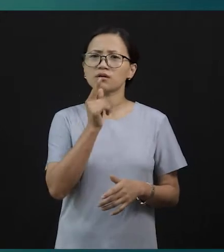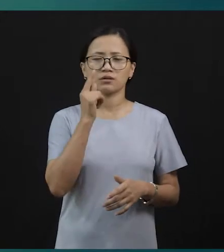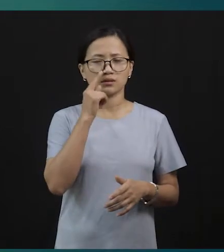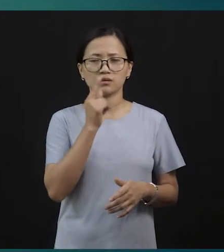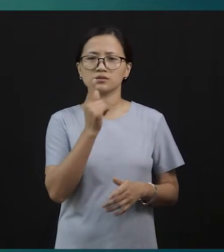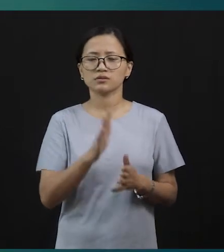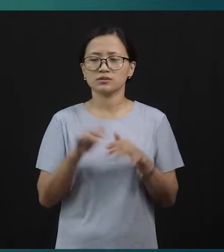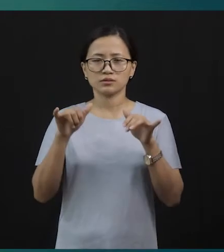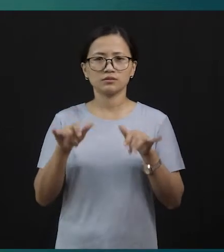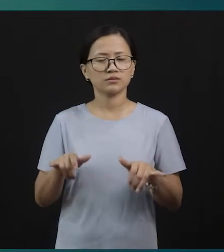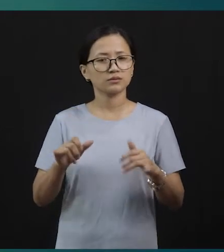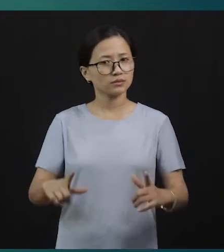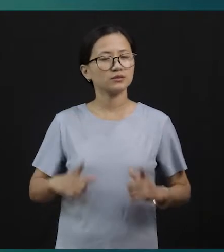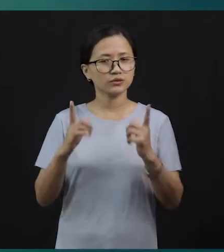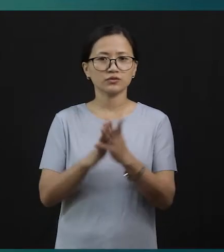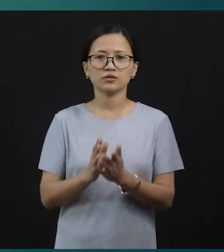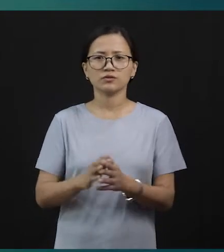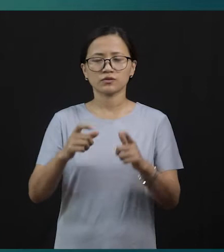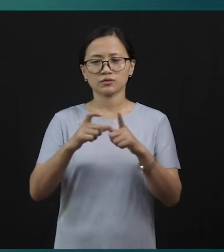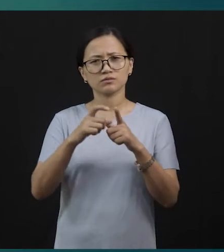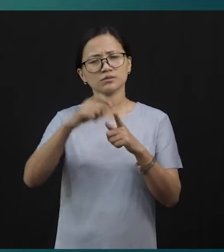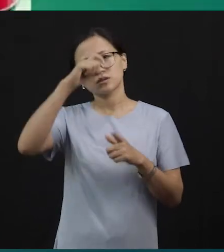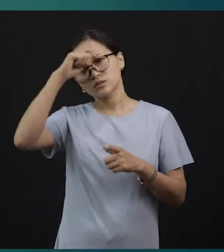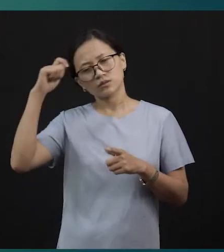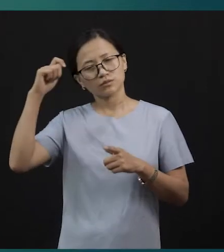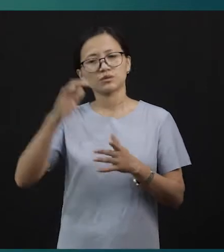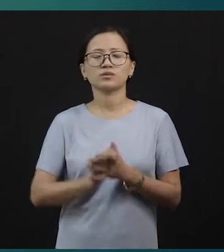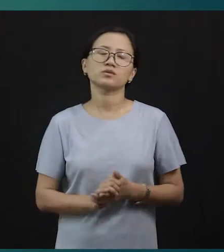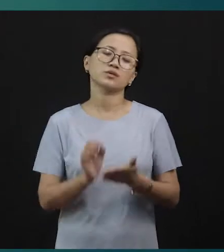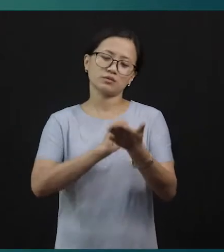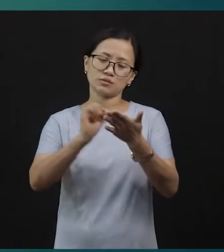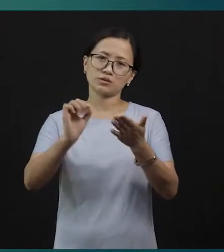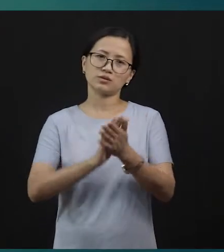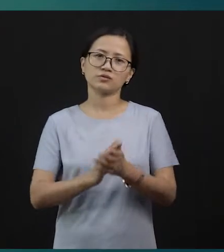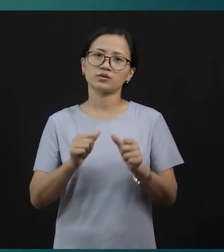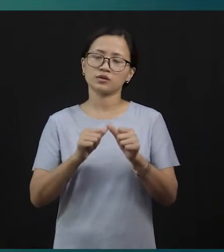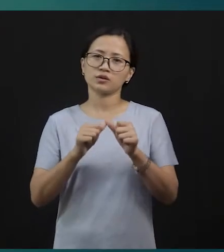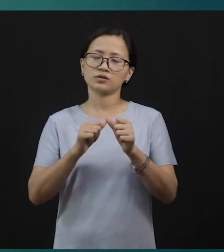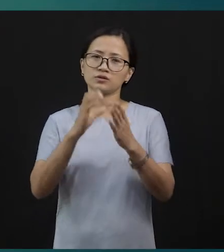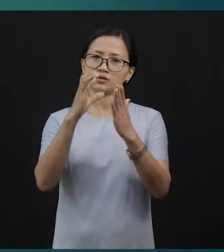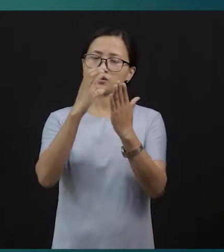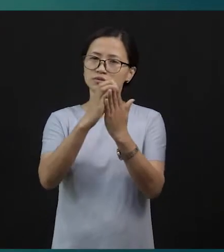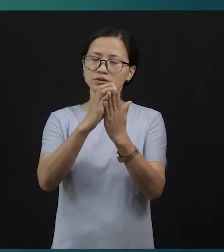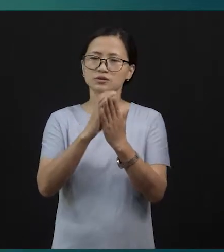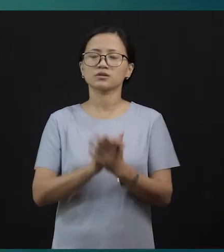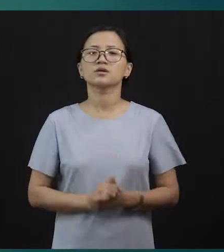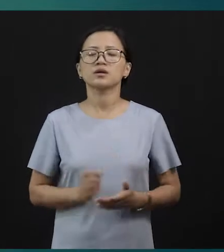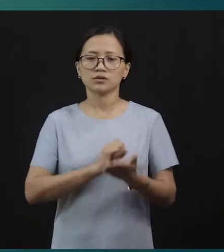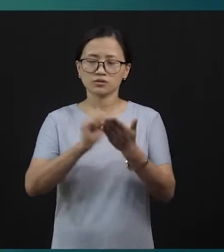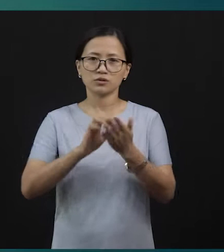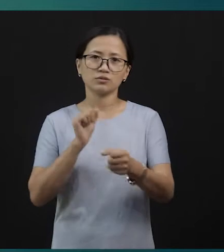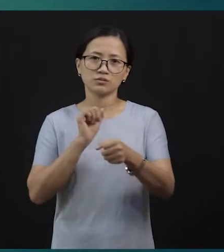want to send a letter to your auntie, you can ask her address from your parents or from that auntie, try